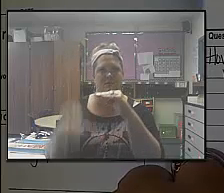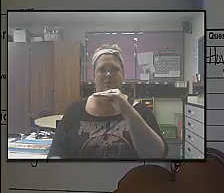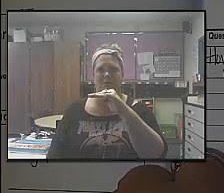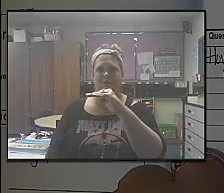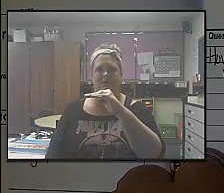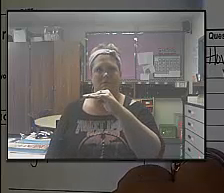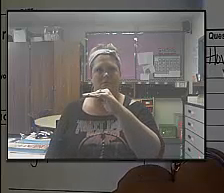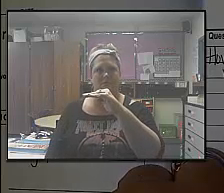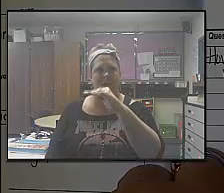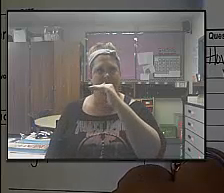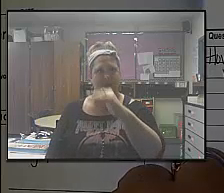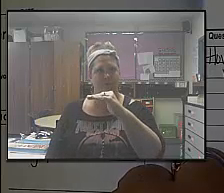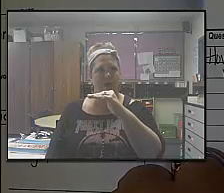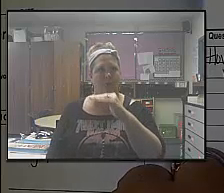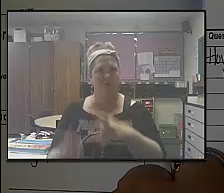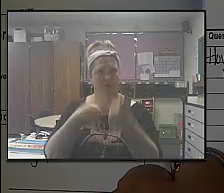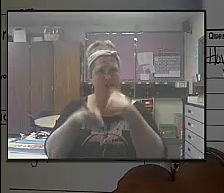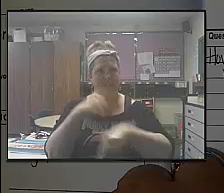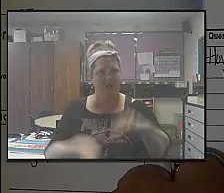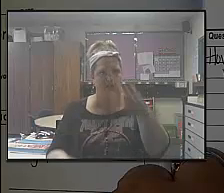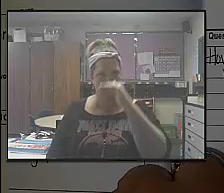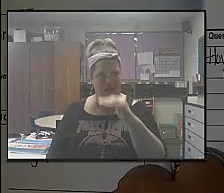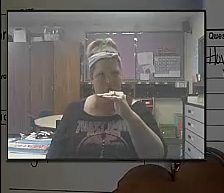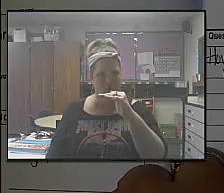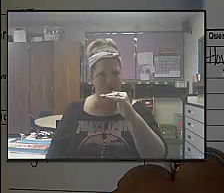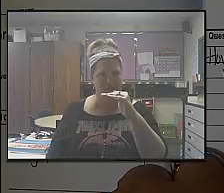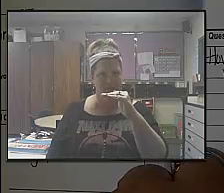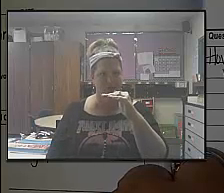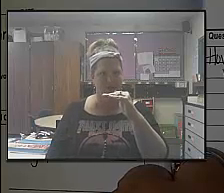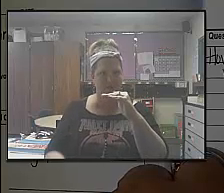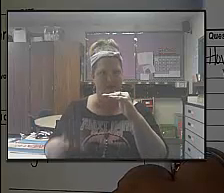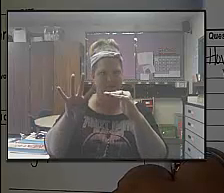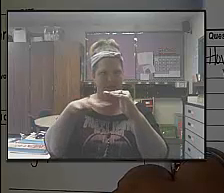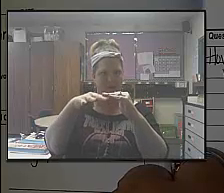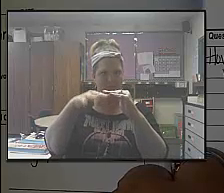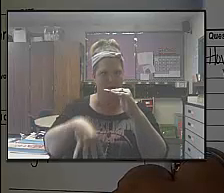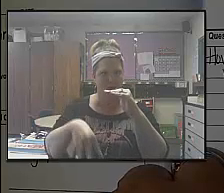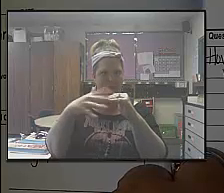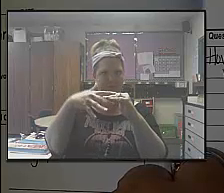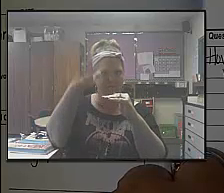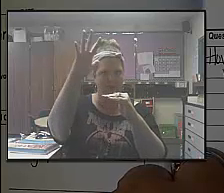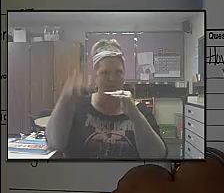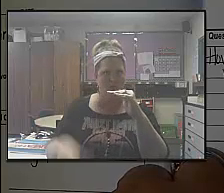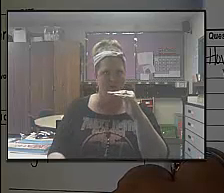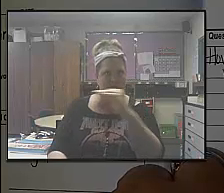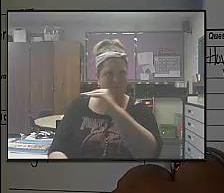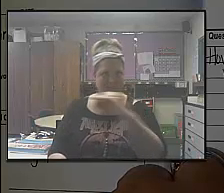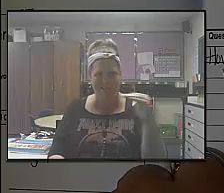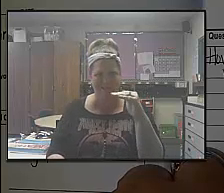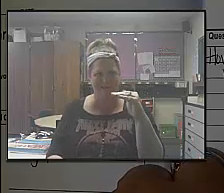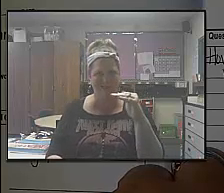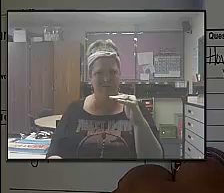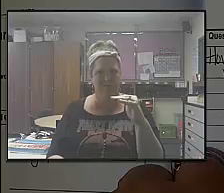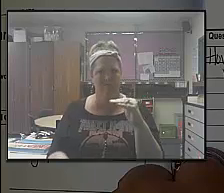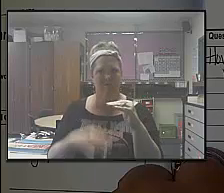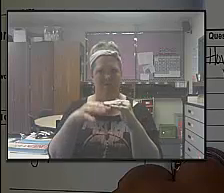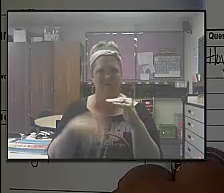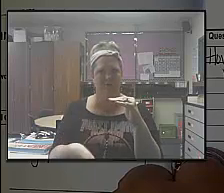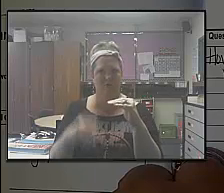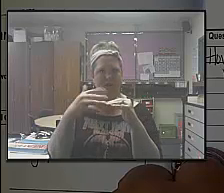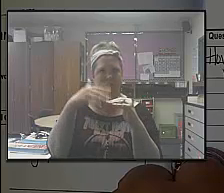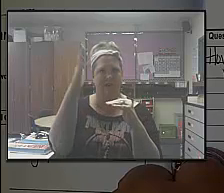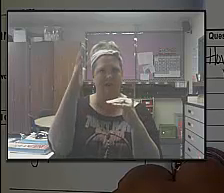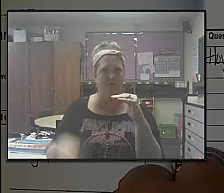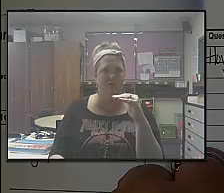of 23 and that's what that when you're signing, that's that whole thing that you're doing like this. 4 or less, 5 or more. That's why you're.